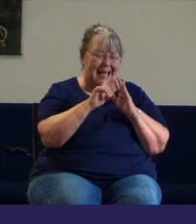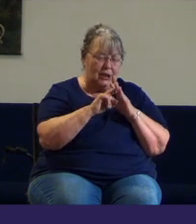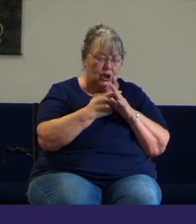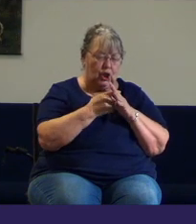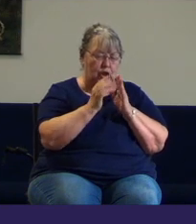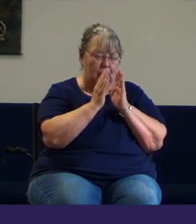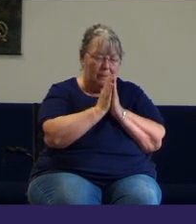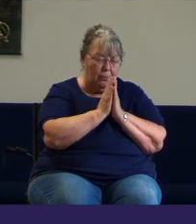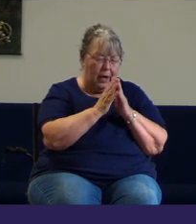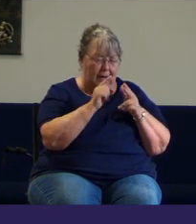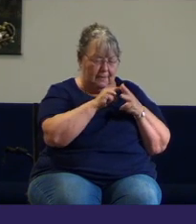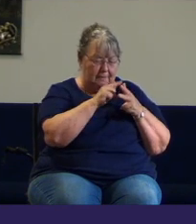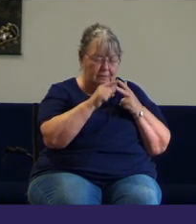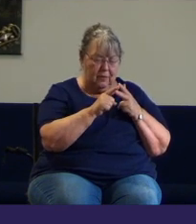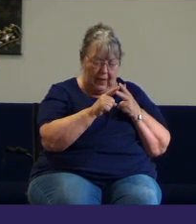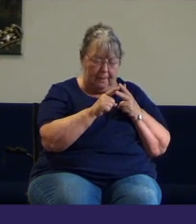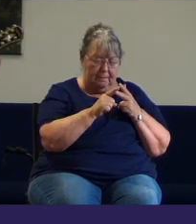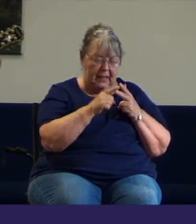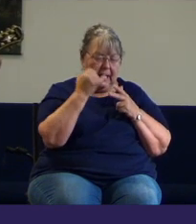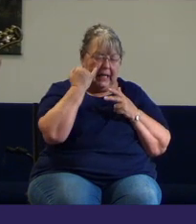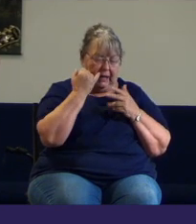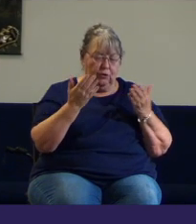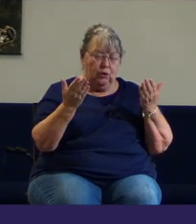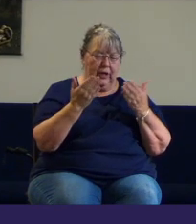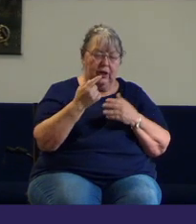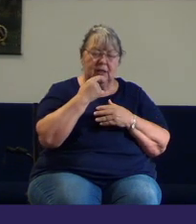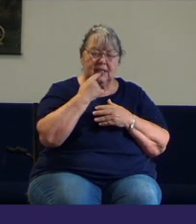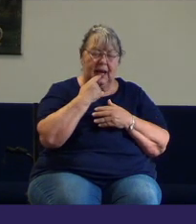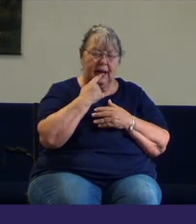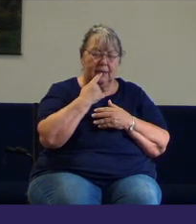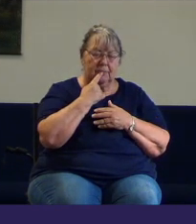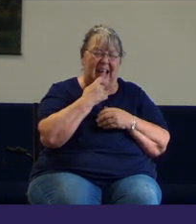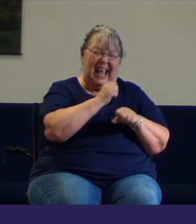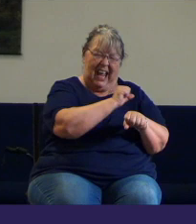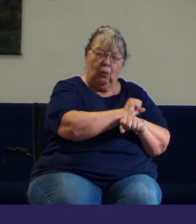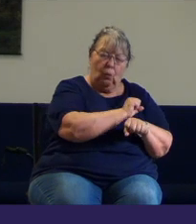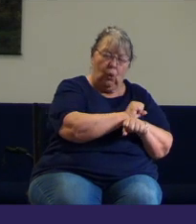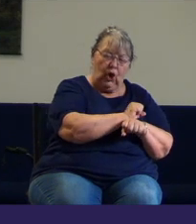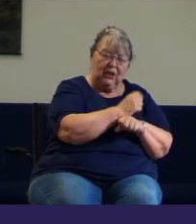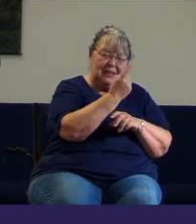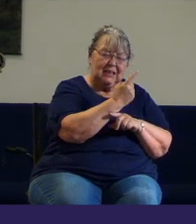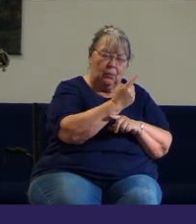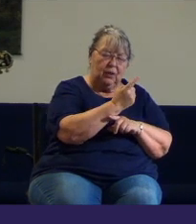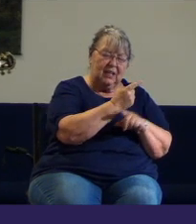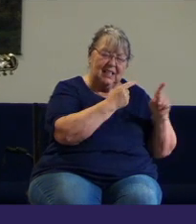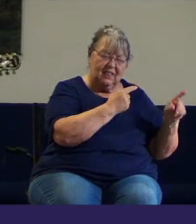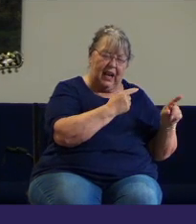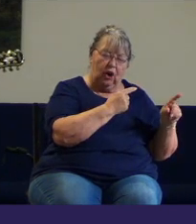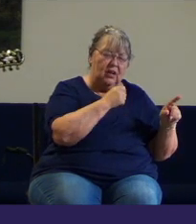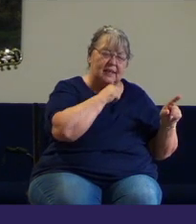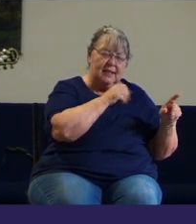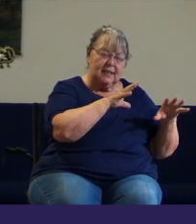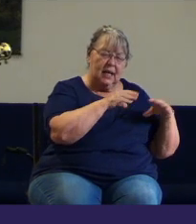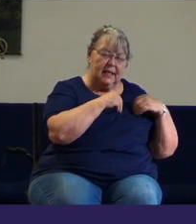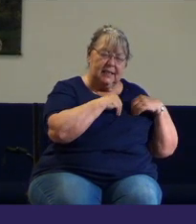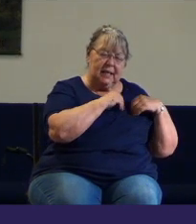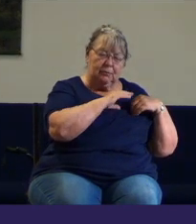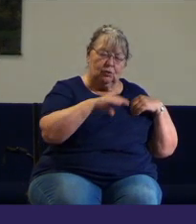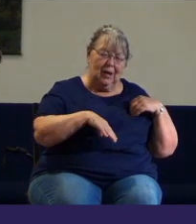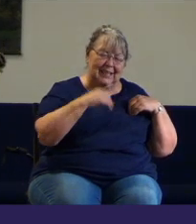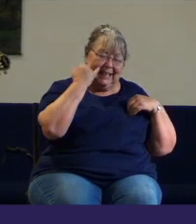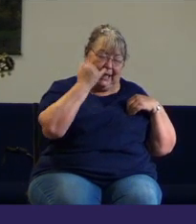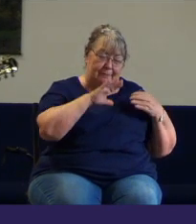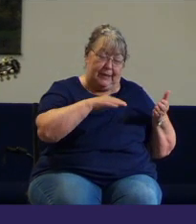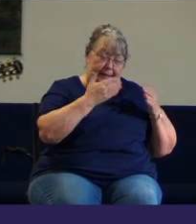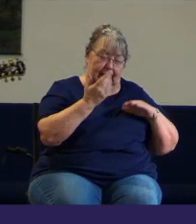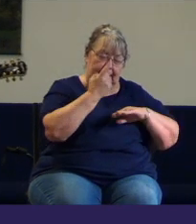them. If you're here, then you would say, there's someone at my job that I know that if he died today, he'd go to an eternity without God.